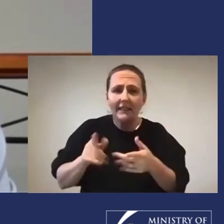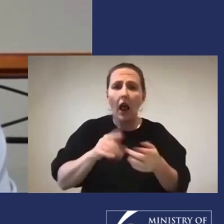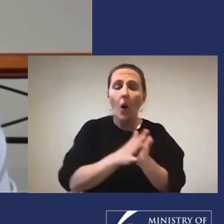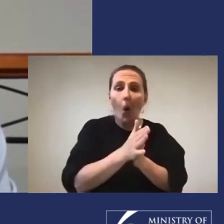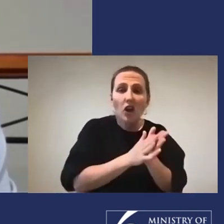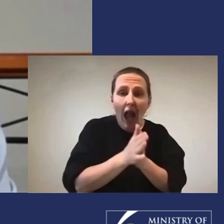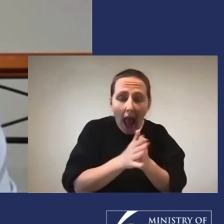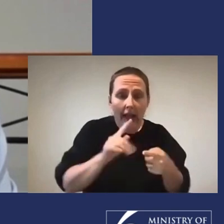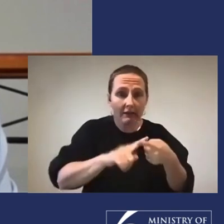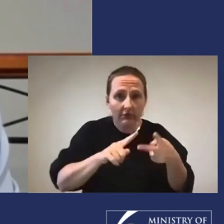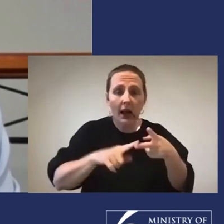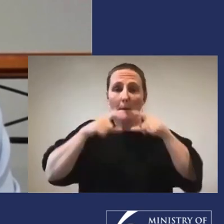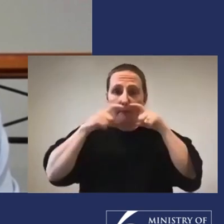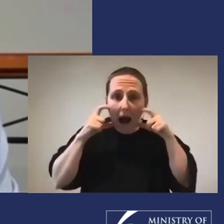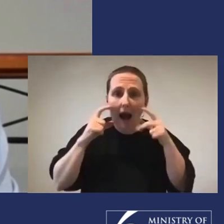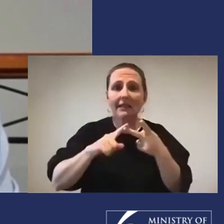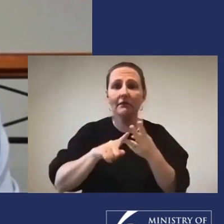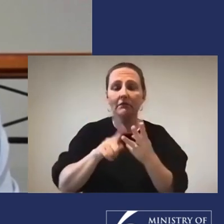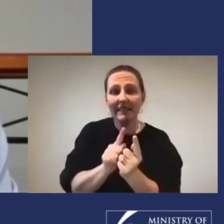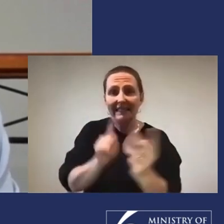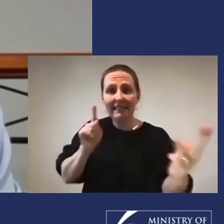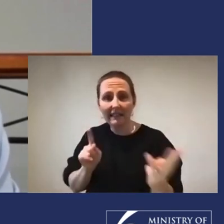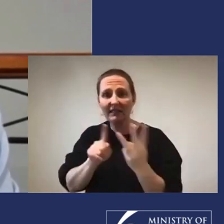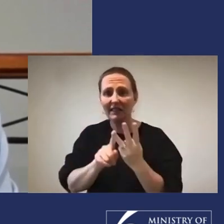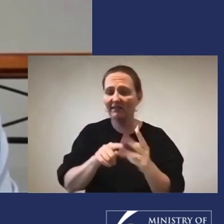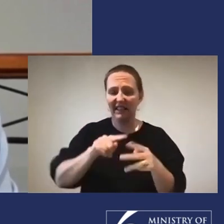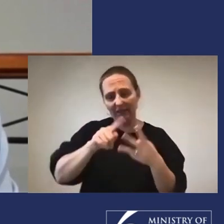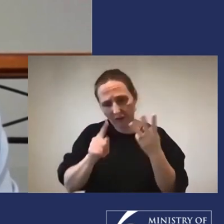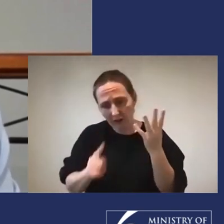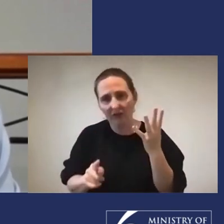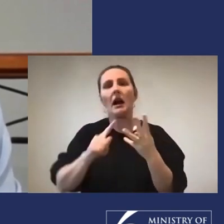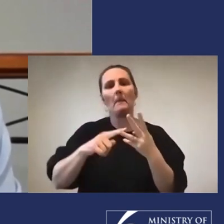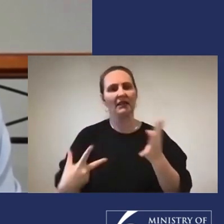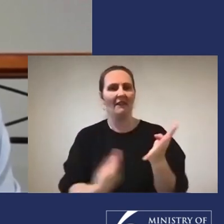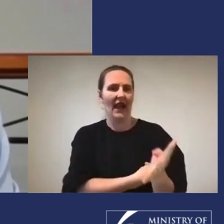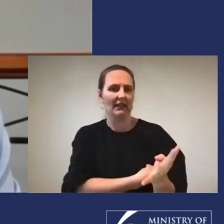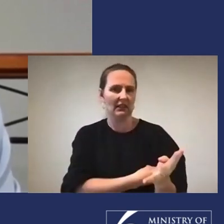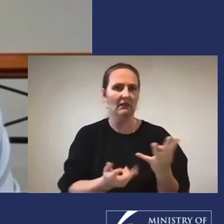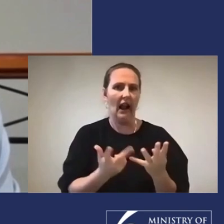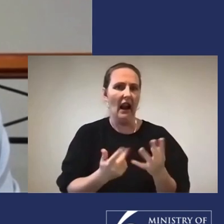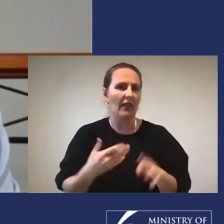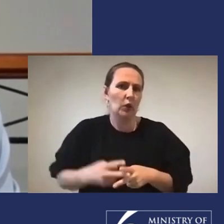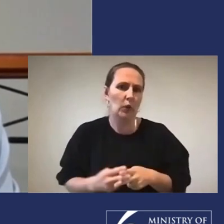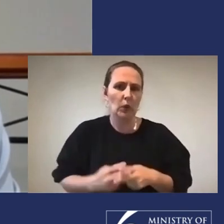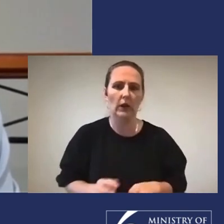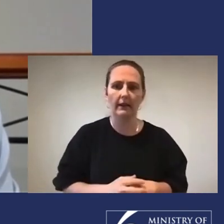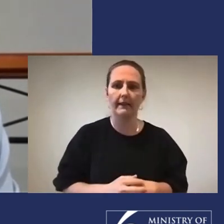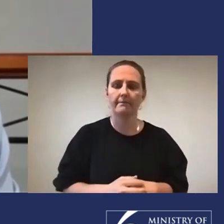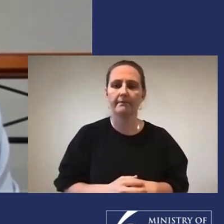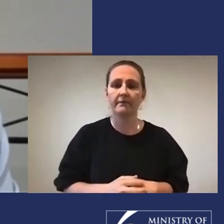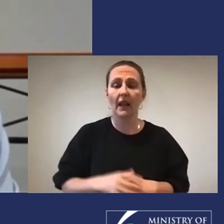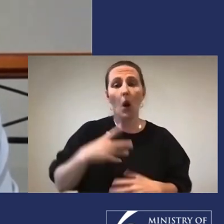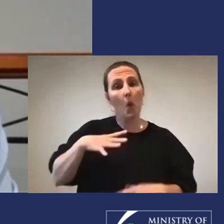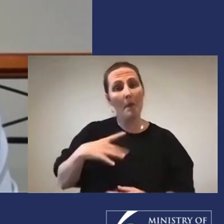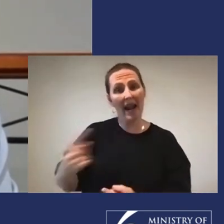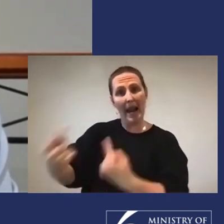loved ones, whānau, our community, and our women and their babies, you know, coming to us, and then our colleagues. So that it could be something that we could have